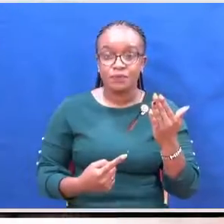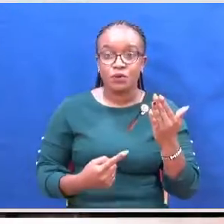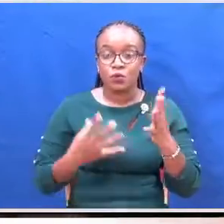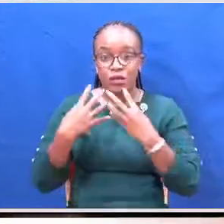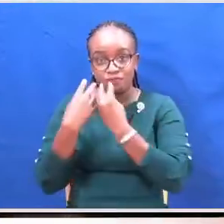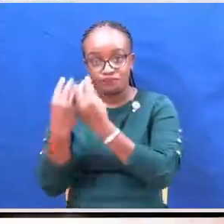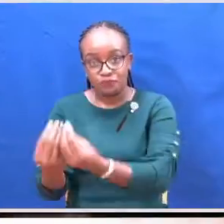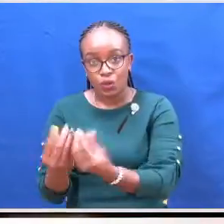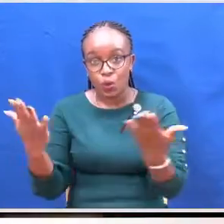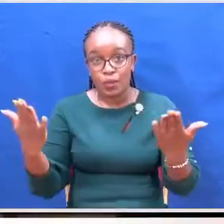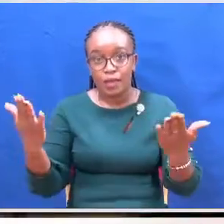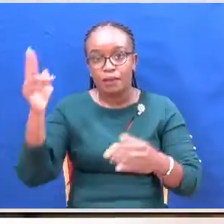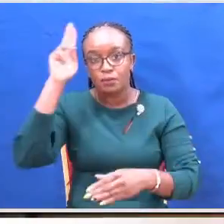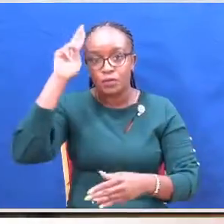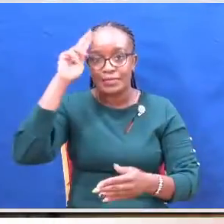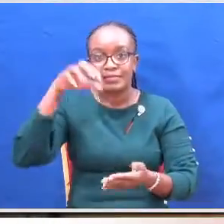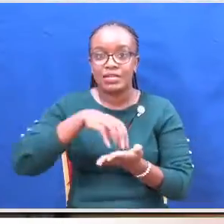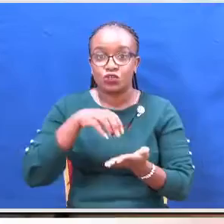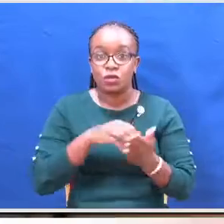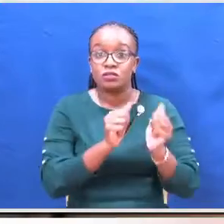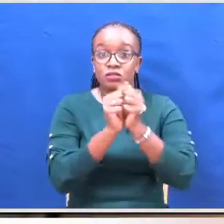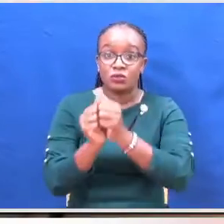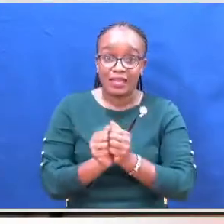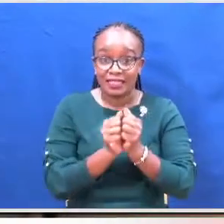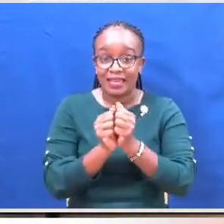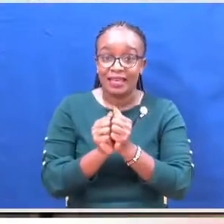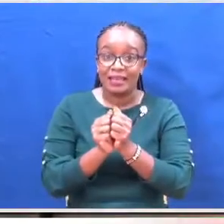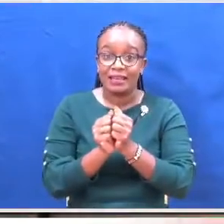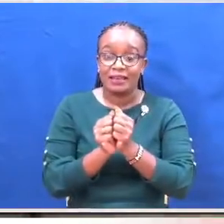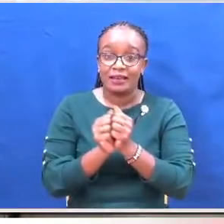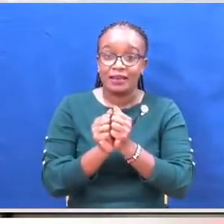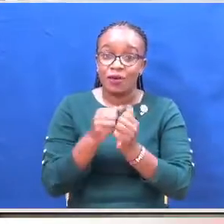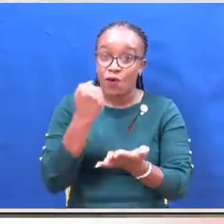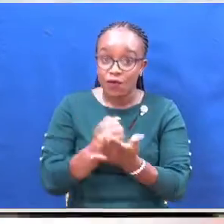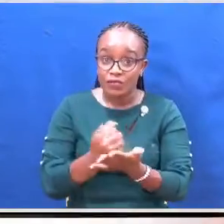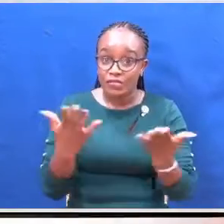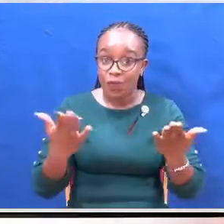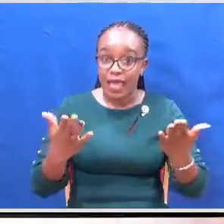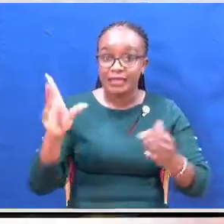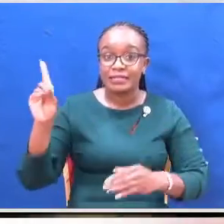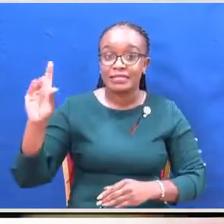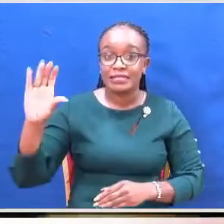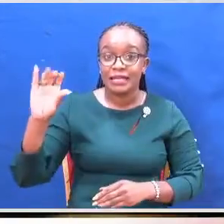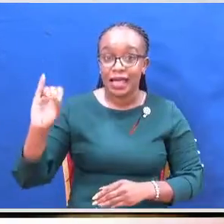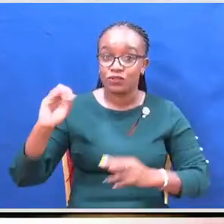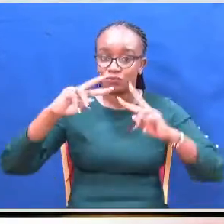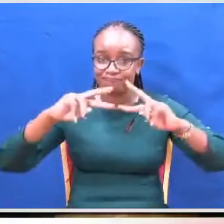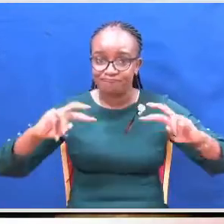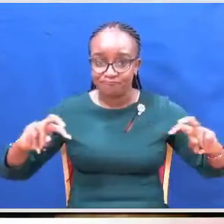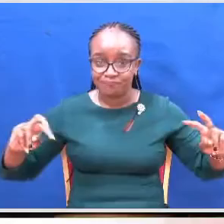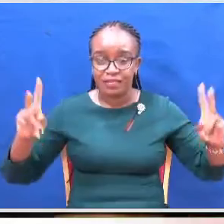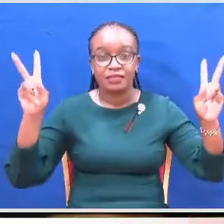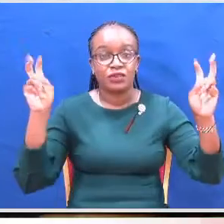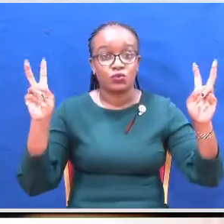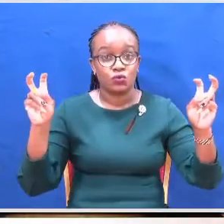police station with her in the DCI. We are going to investigate the matter. We